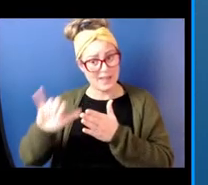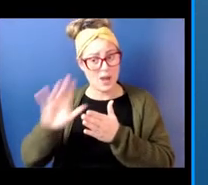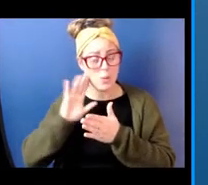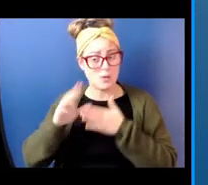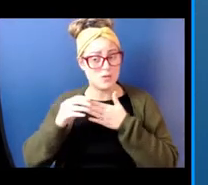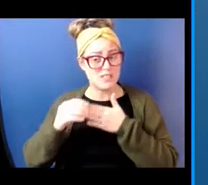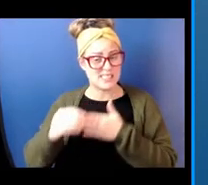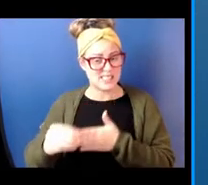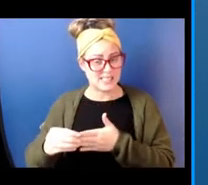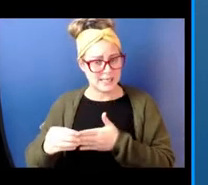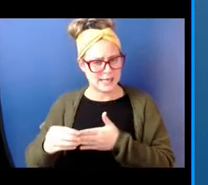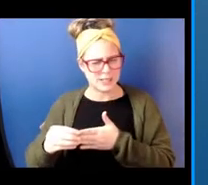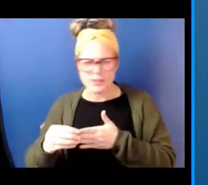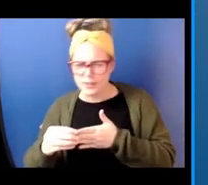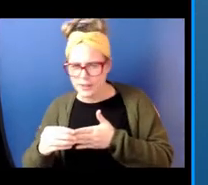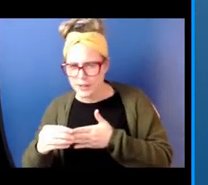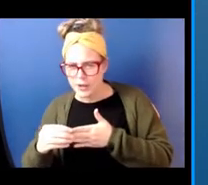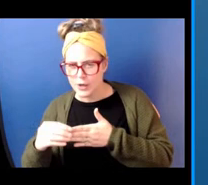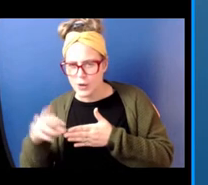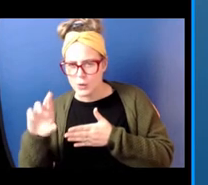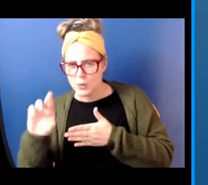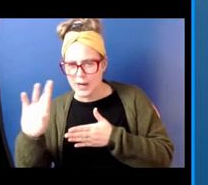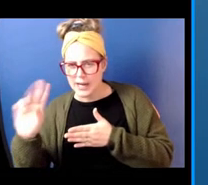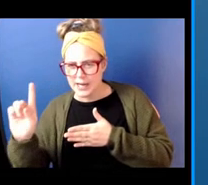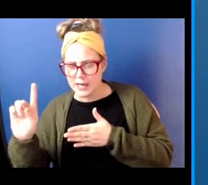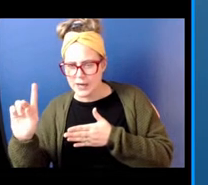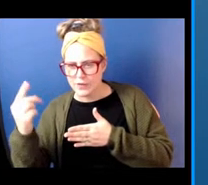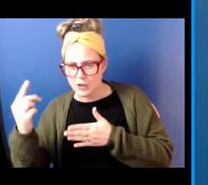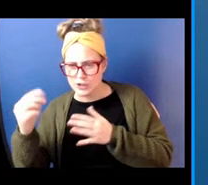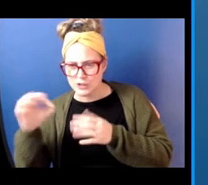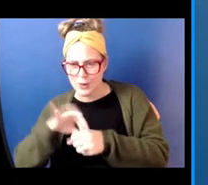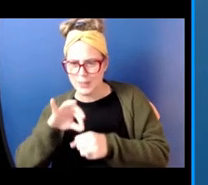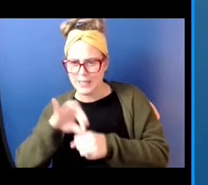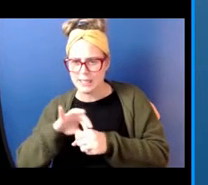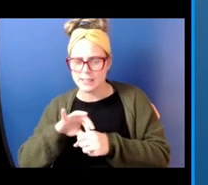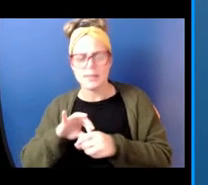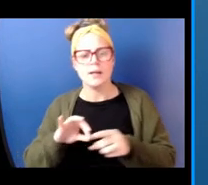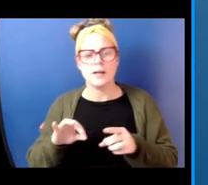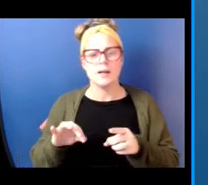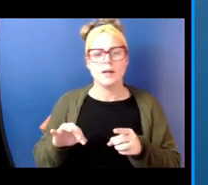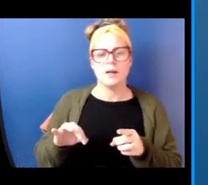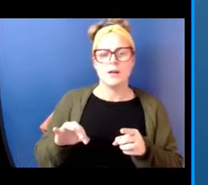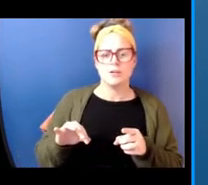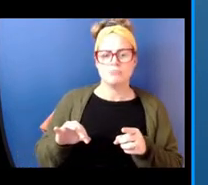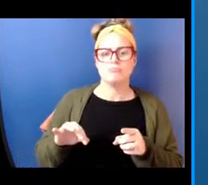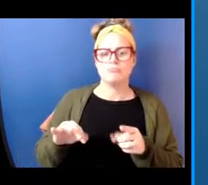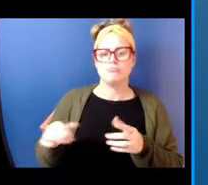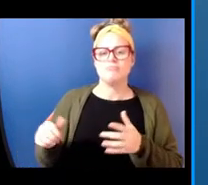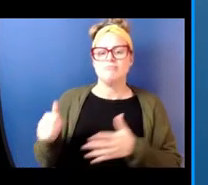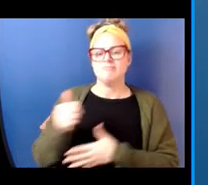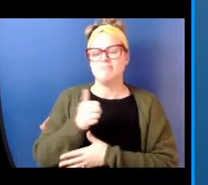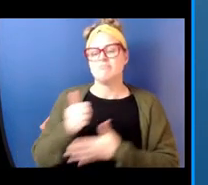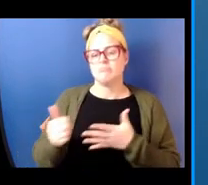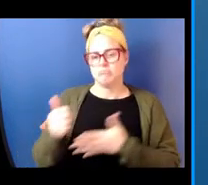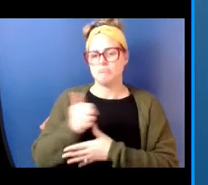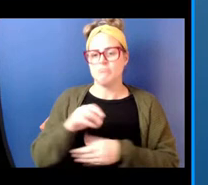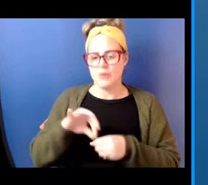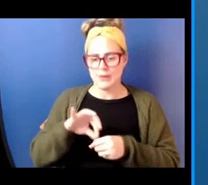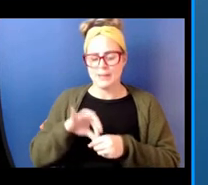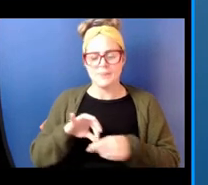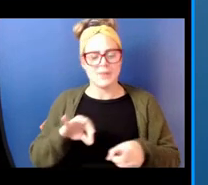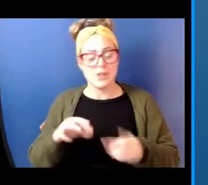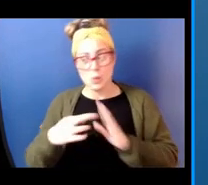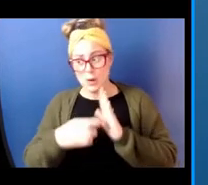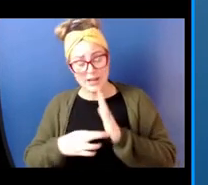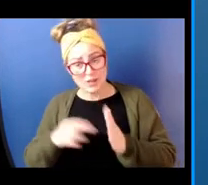oh no my thought is that taking this out would do nothing because it's already covered by a language in the rule and the regulation can't override